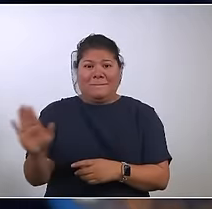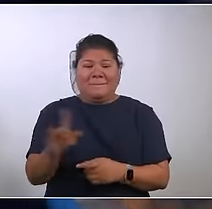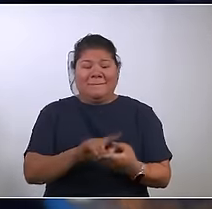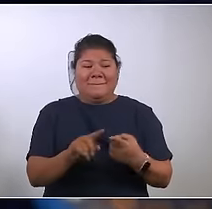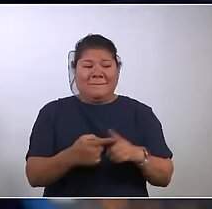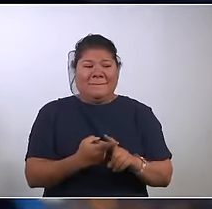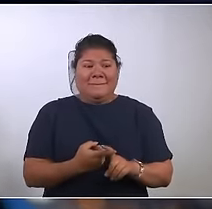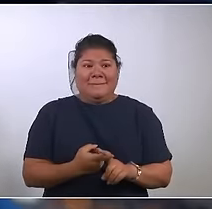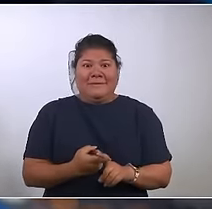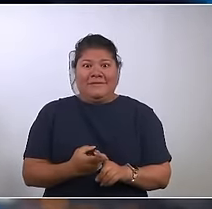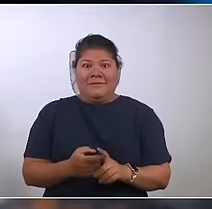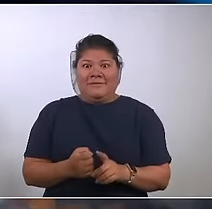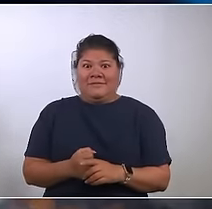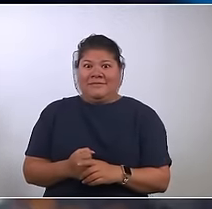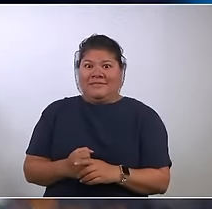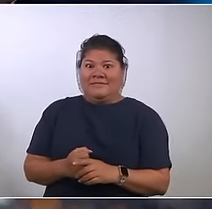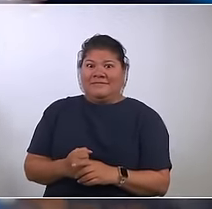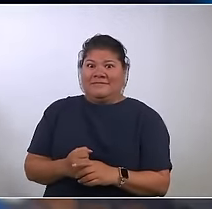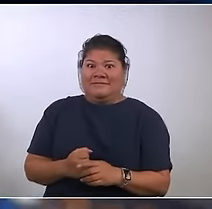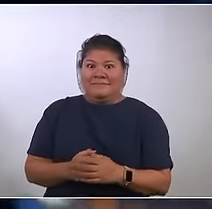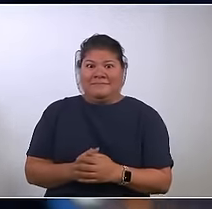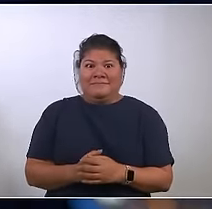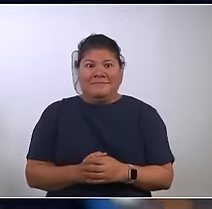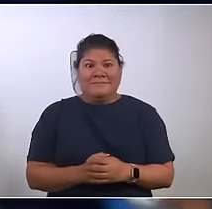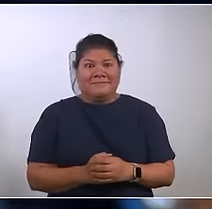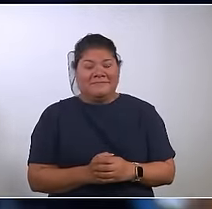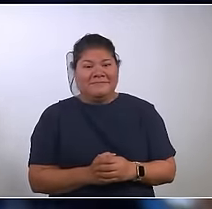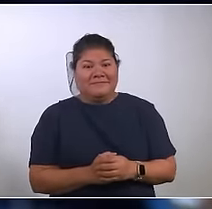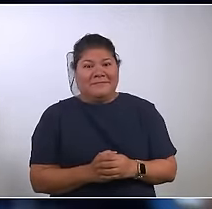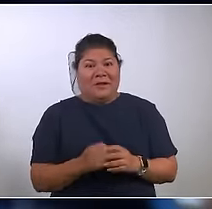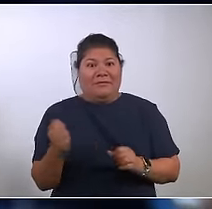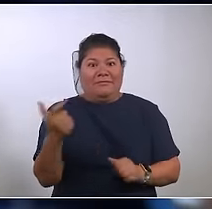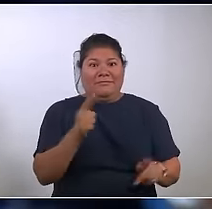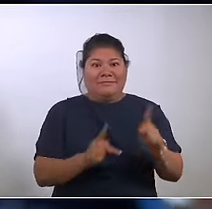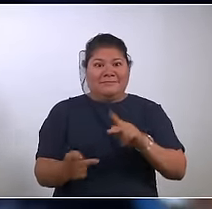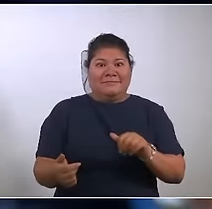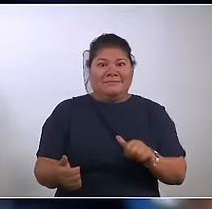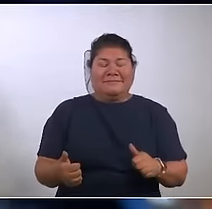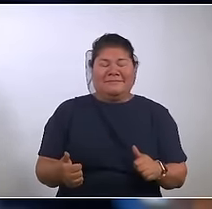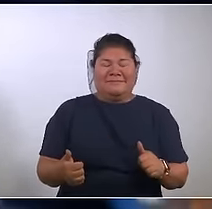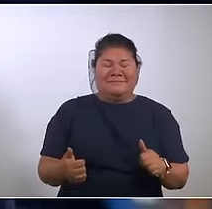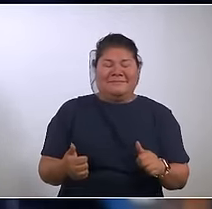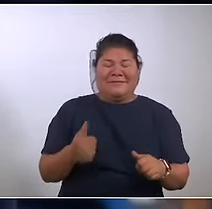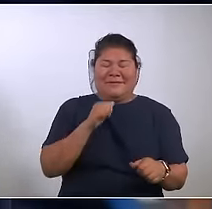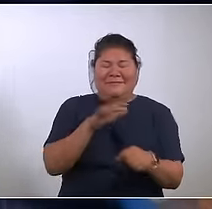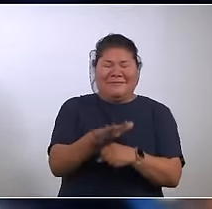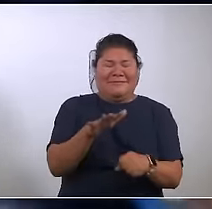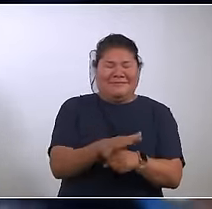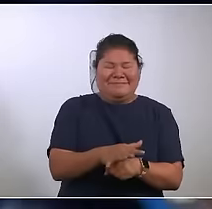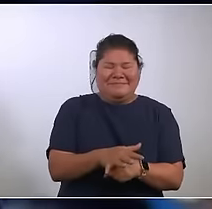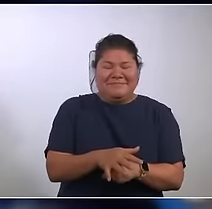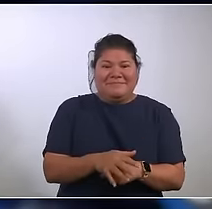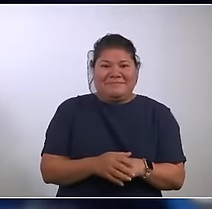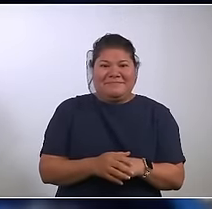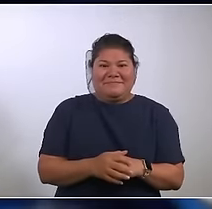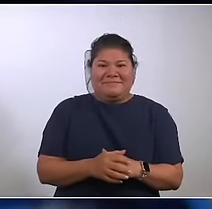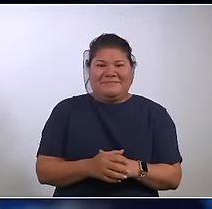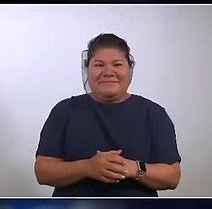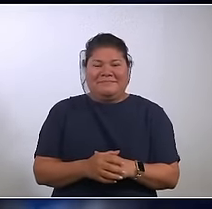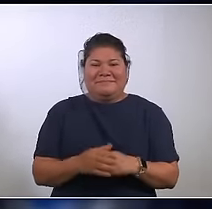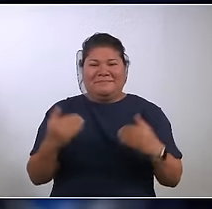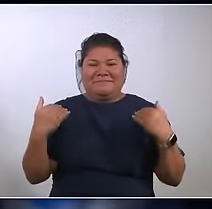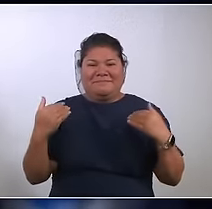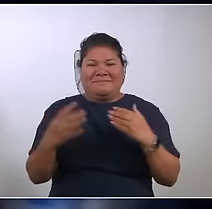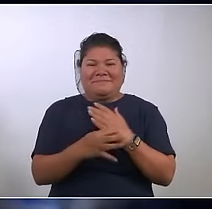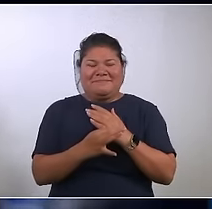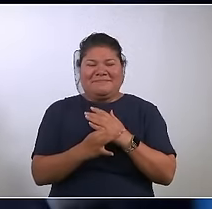and everybody else is dead in their sins. Esos and everything son sus else. Amigos y todos los demás están muertos en sus pecados. It wasn't enough. No fue suficiente. Flesh came upon them